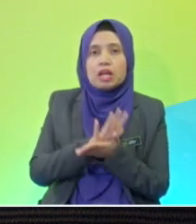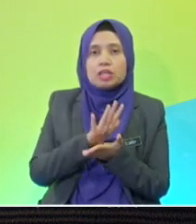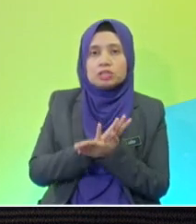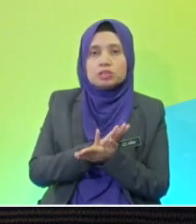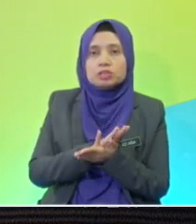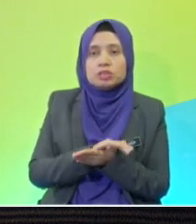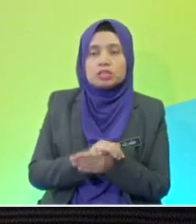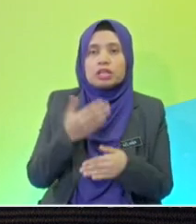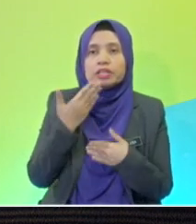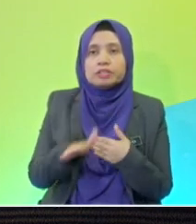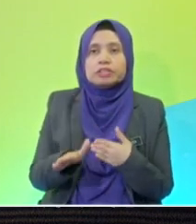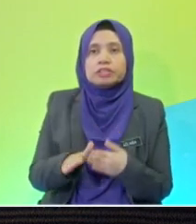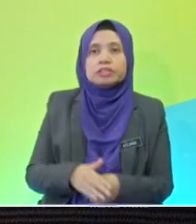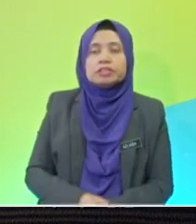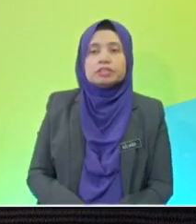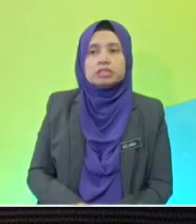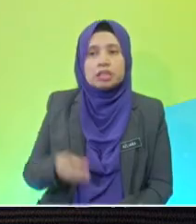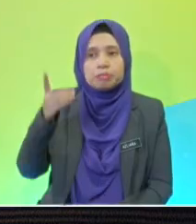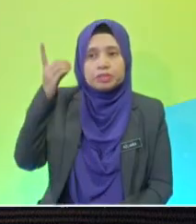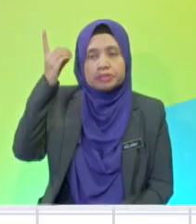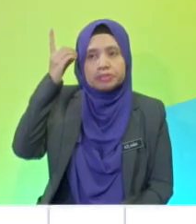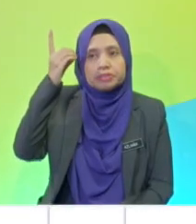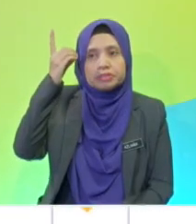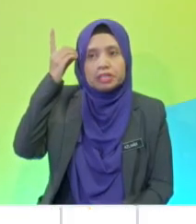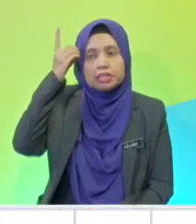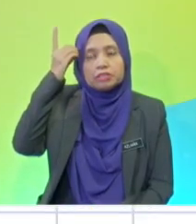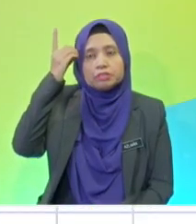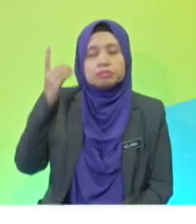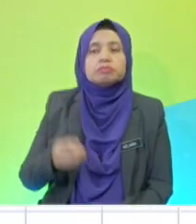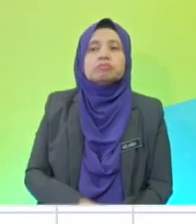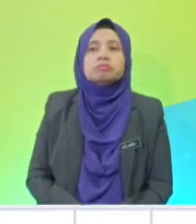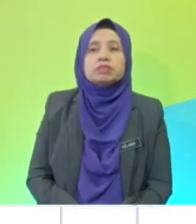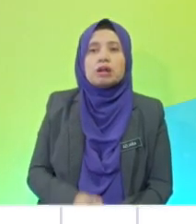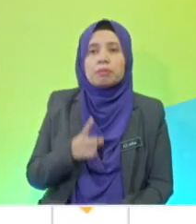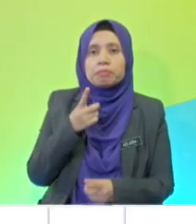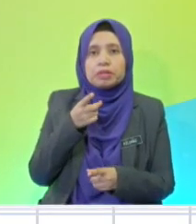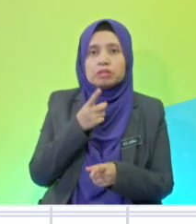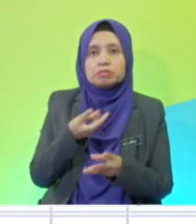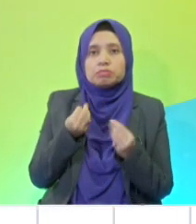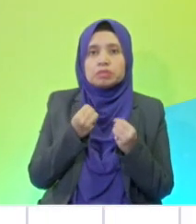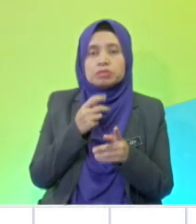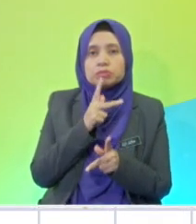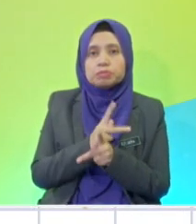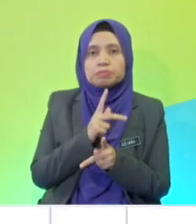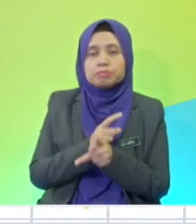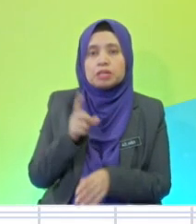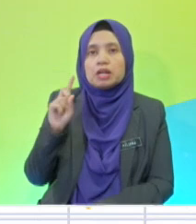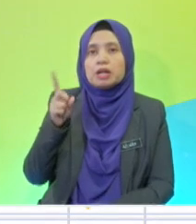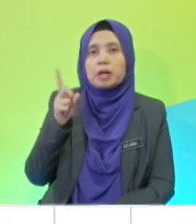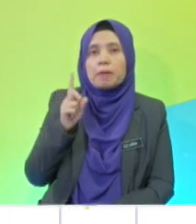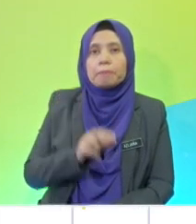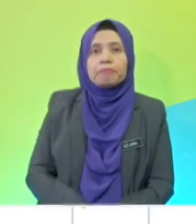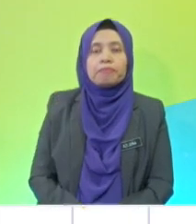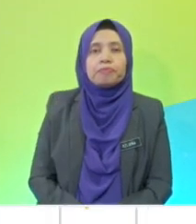For the next person will be Damien. Damien, how is your feeling? Okay, what do you want to keep inside your time capsule and the place where you